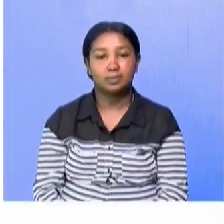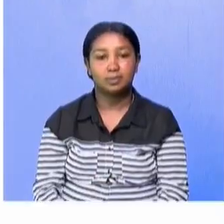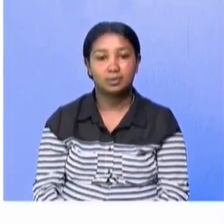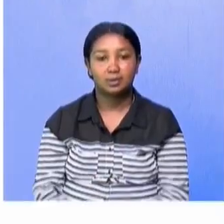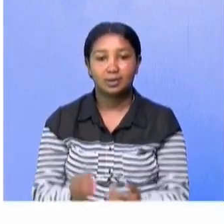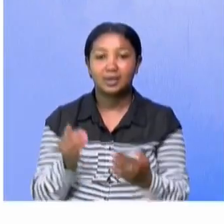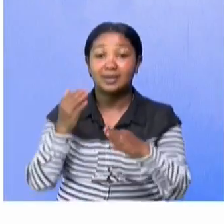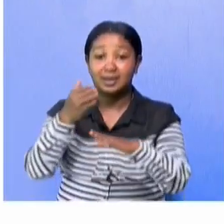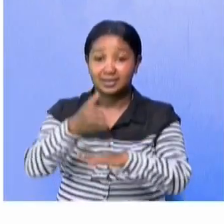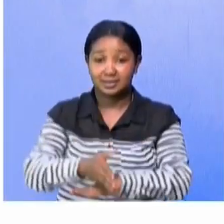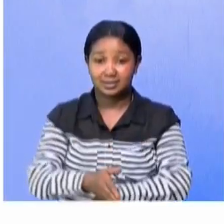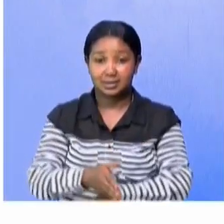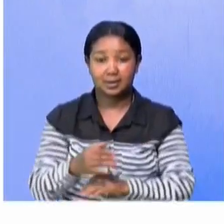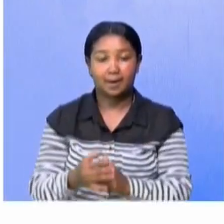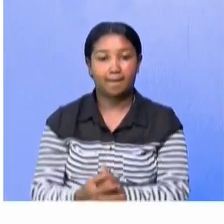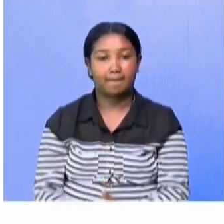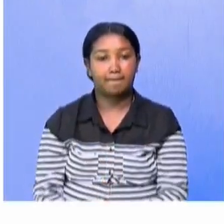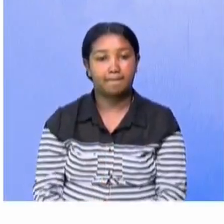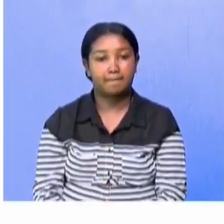Next,